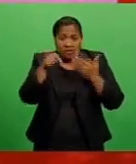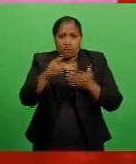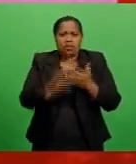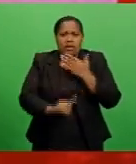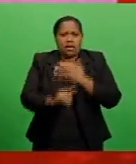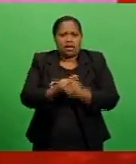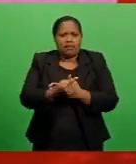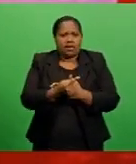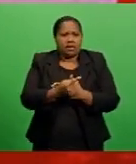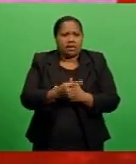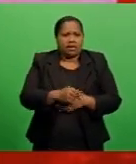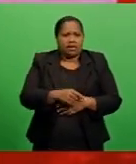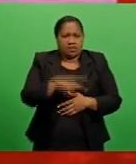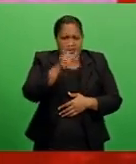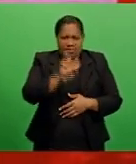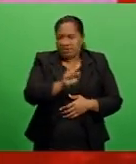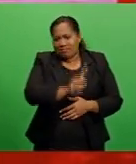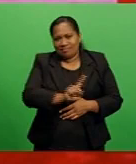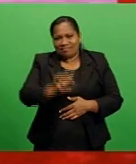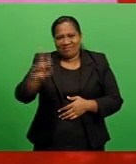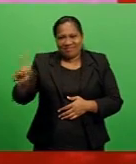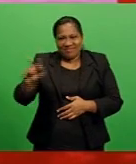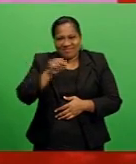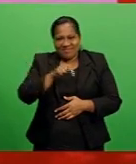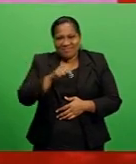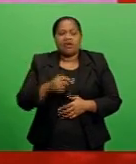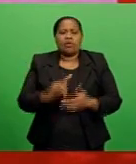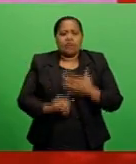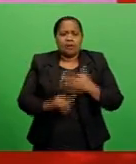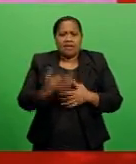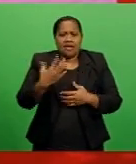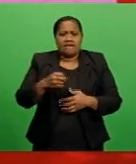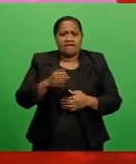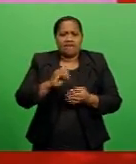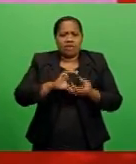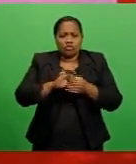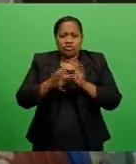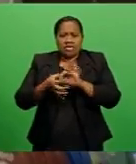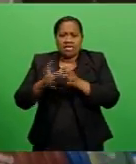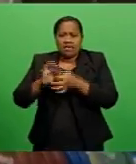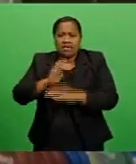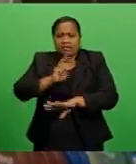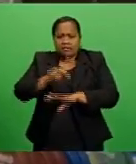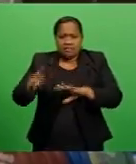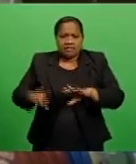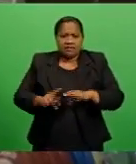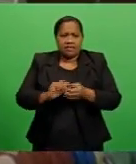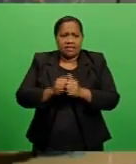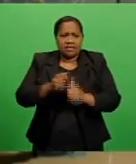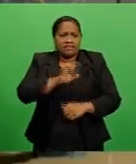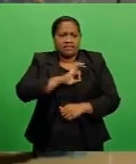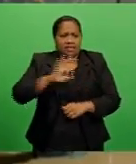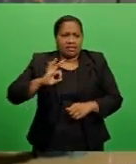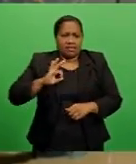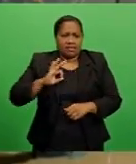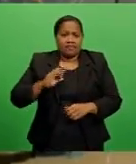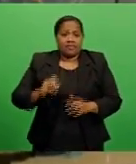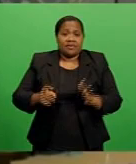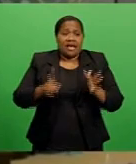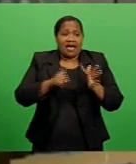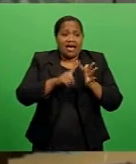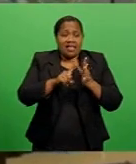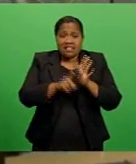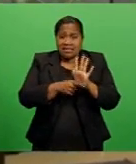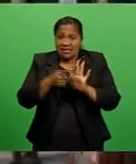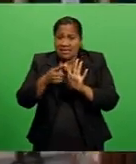Olympian Manuel Itulo, who has Oceania and Pacific Games medals to his name. Eileen Vikamatana, who won gold in the